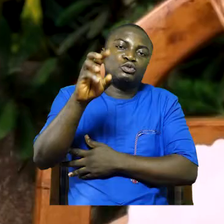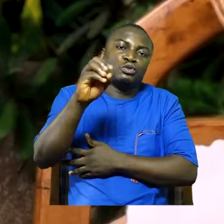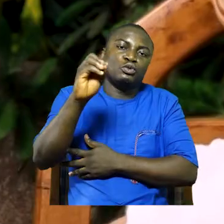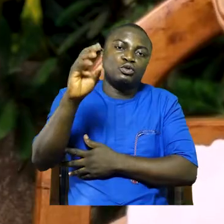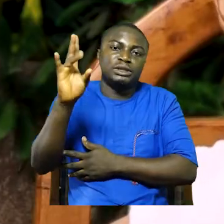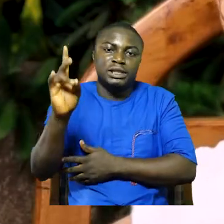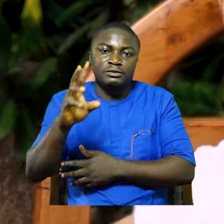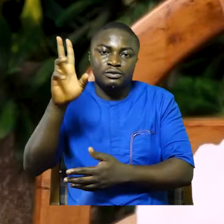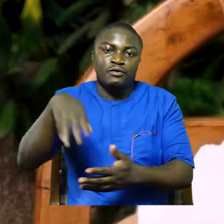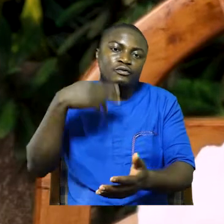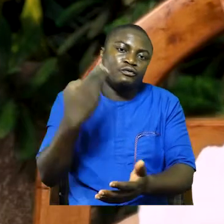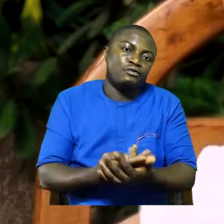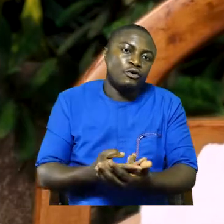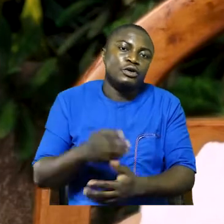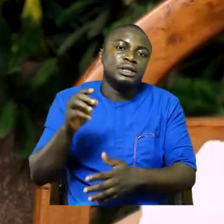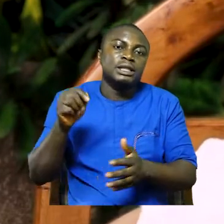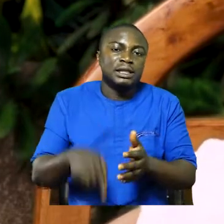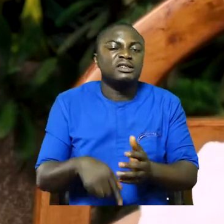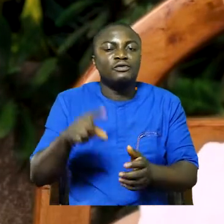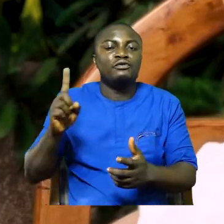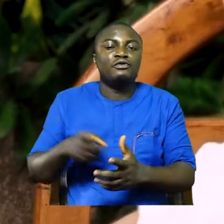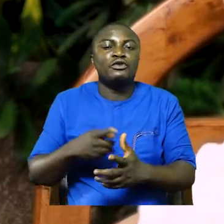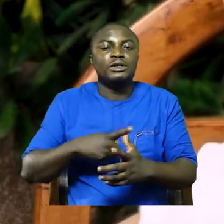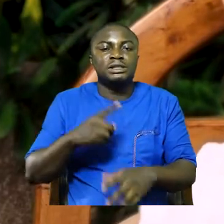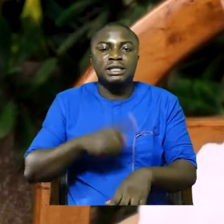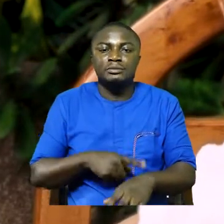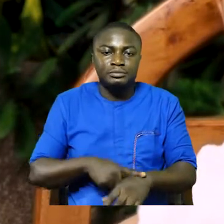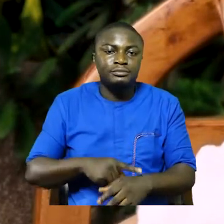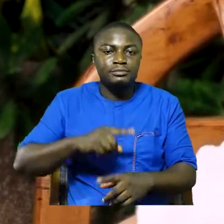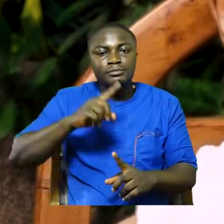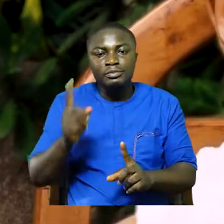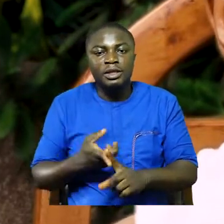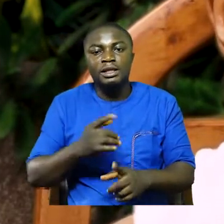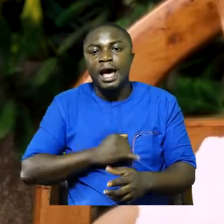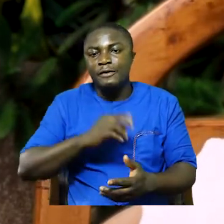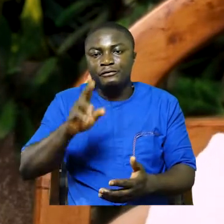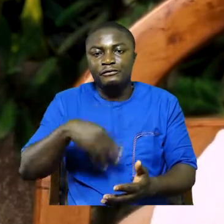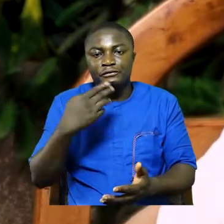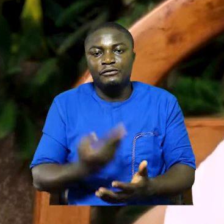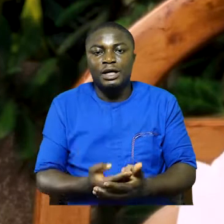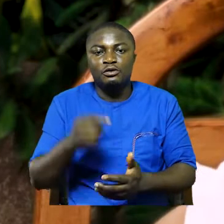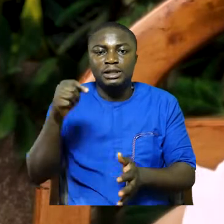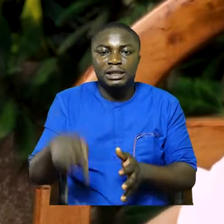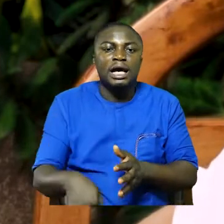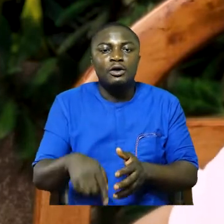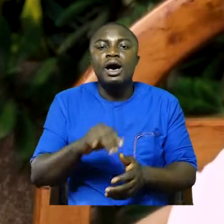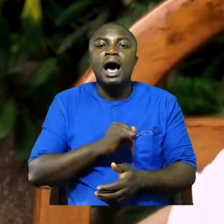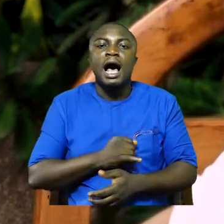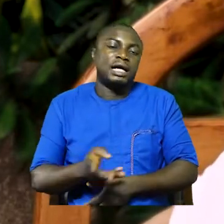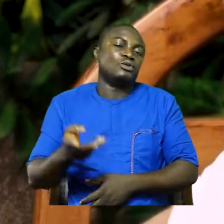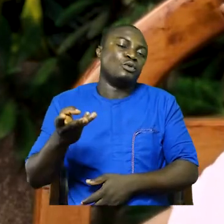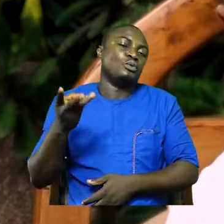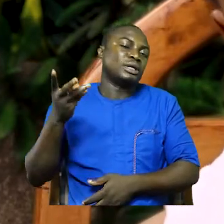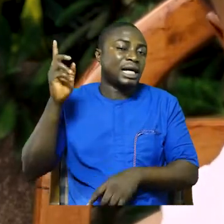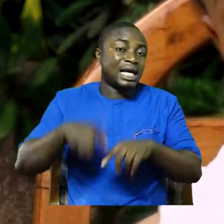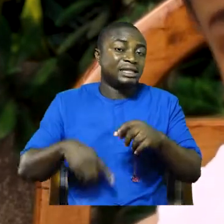2007, I fell down for the first time, you know. So when I fell down just like that,